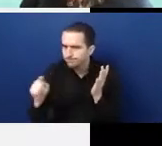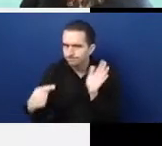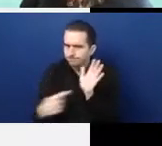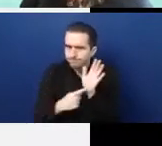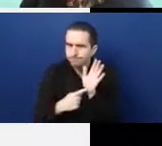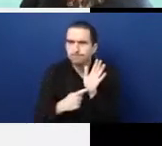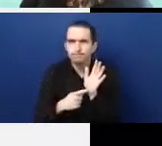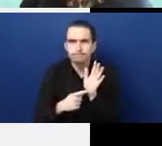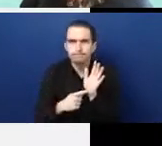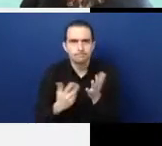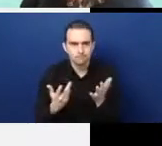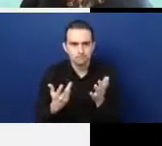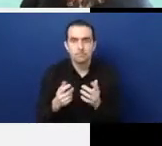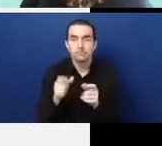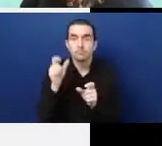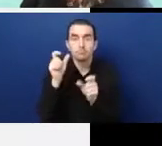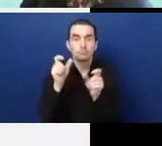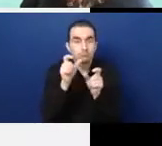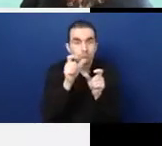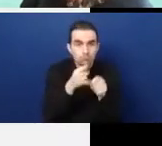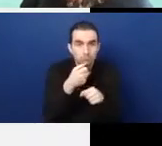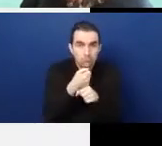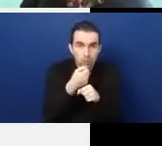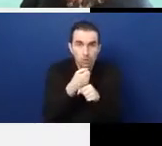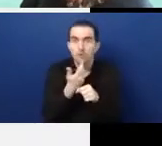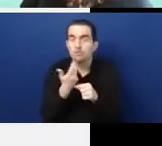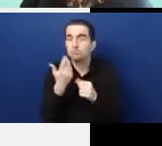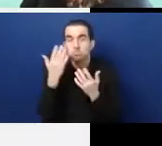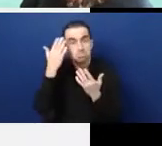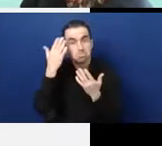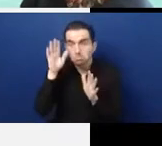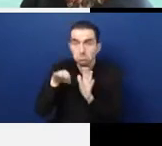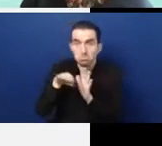are to ensure that safeguarding is safe,